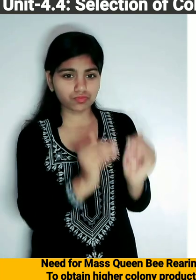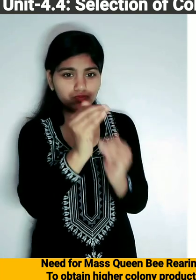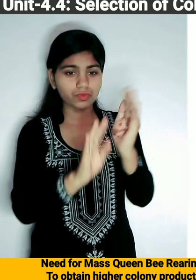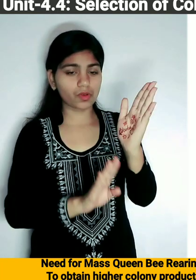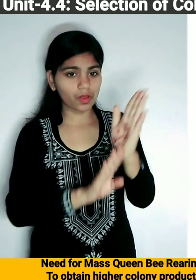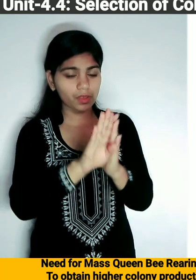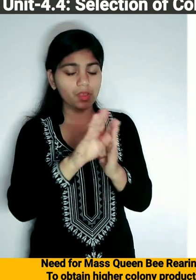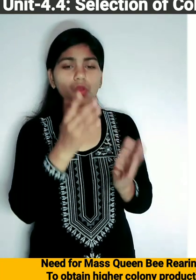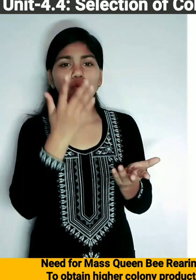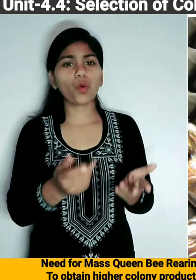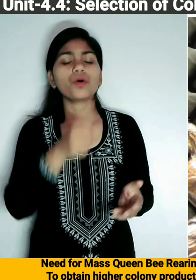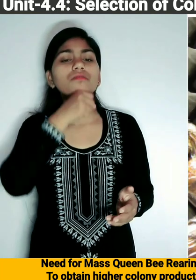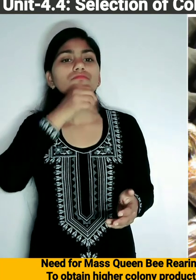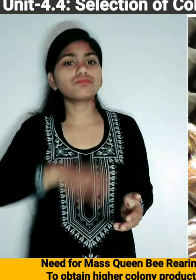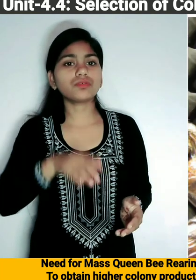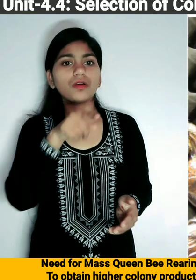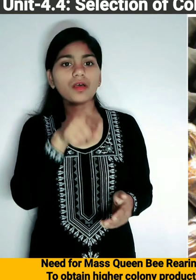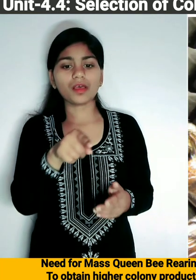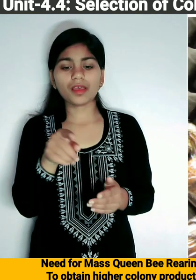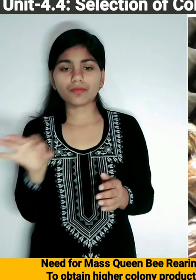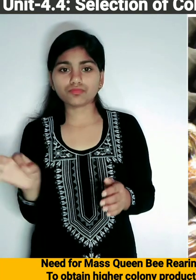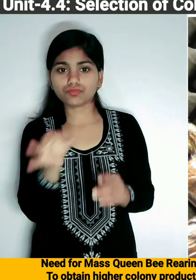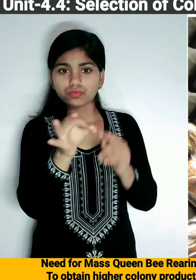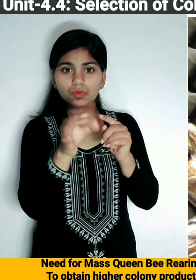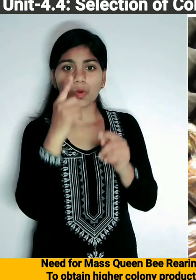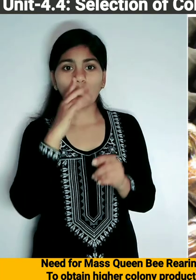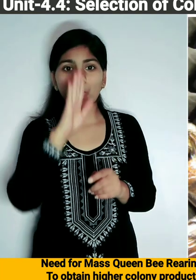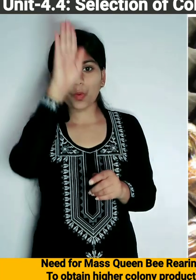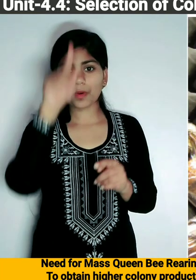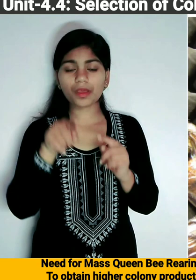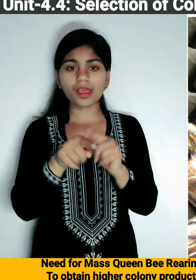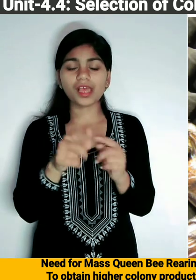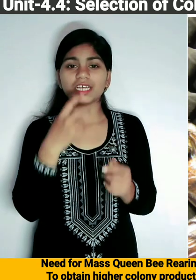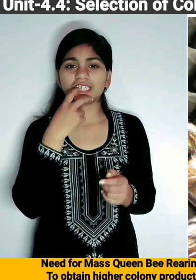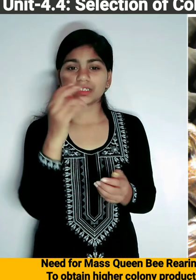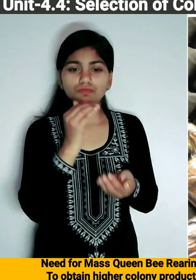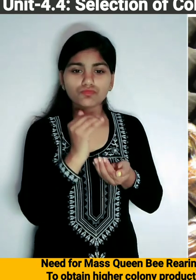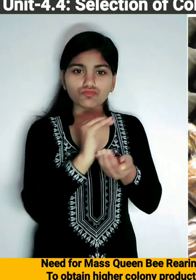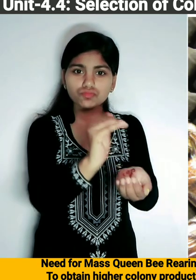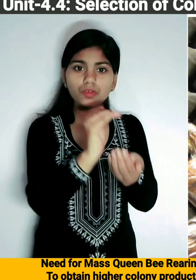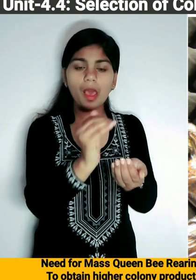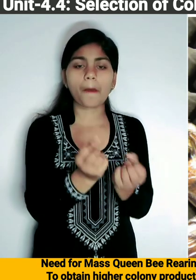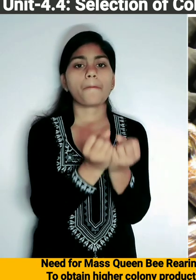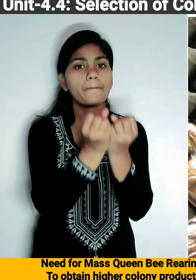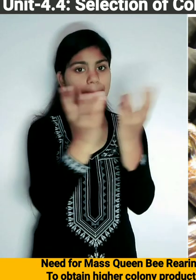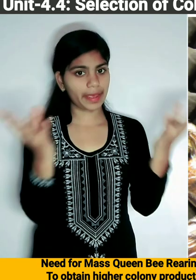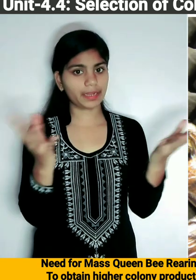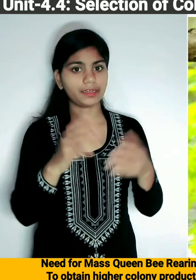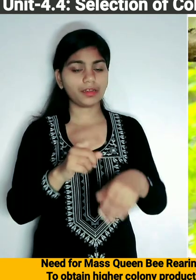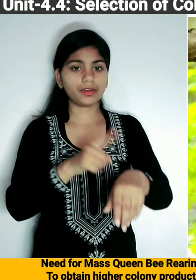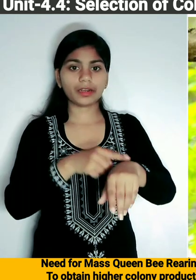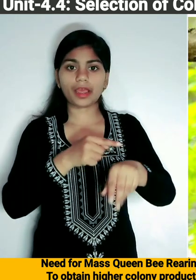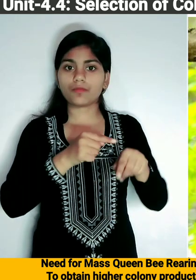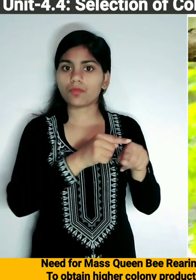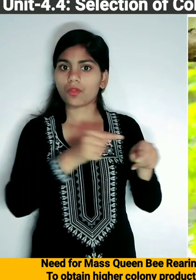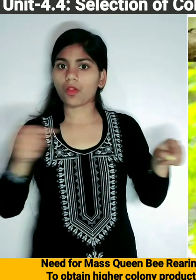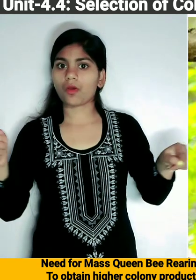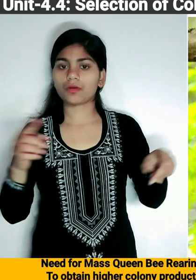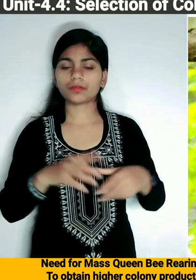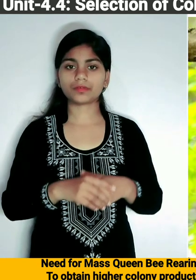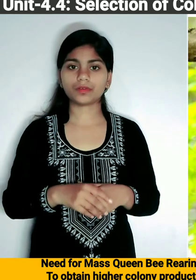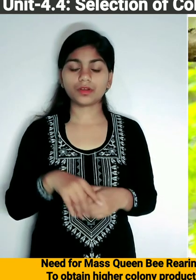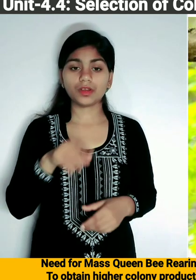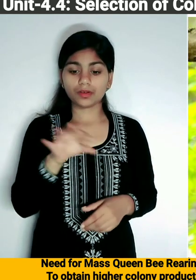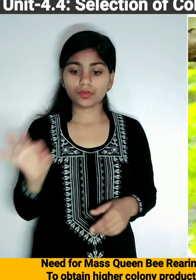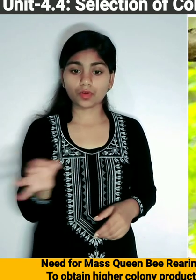required because a young queen bee lays more number of eggs for longer